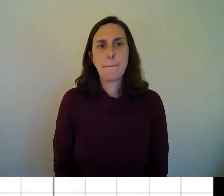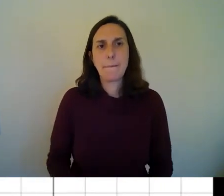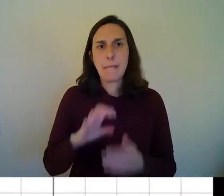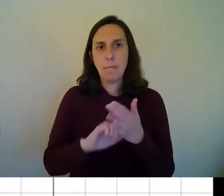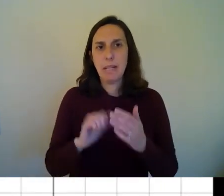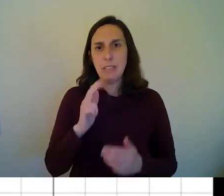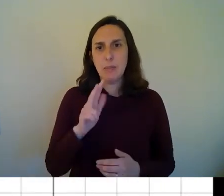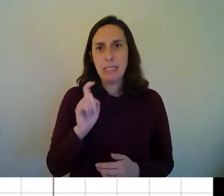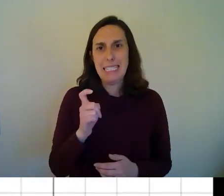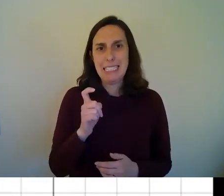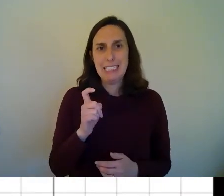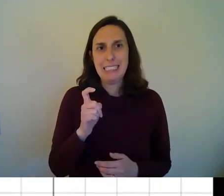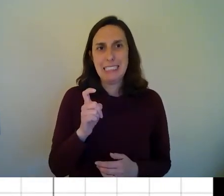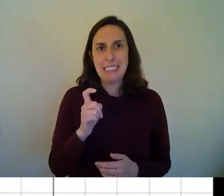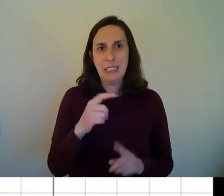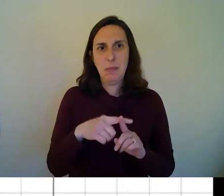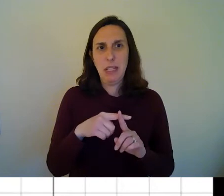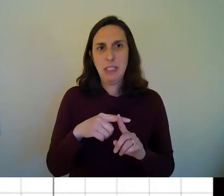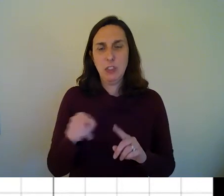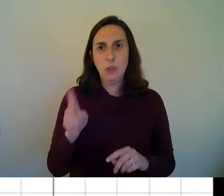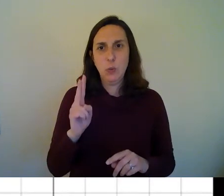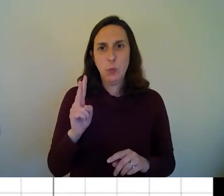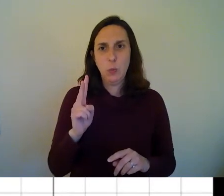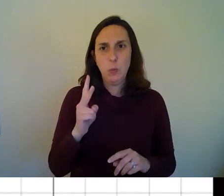minus 3x plus 2.